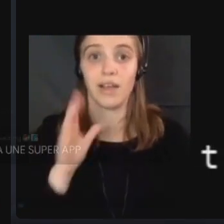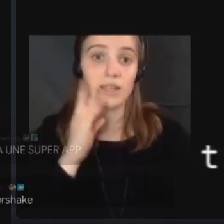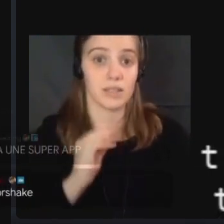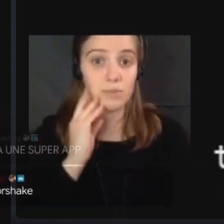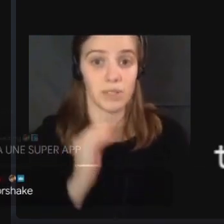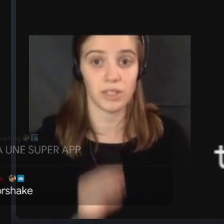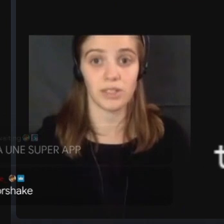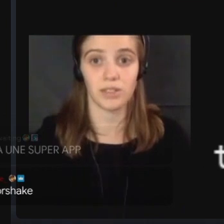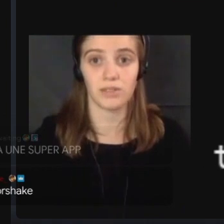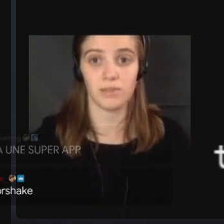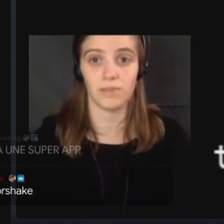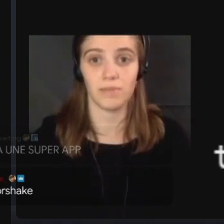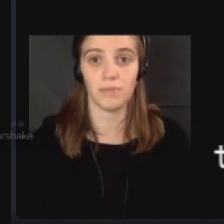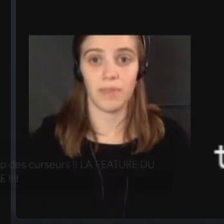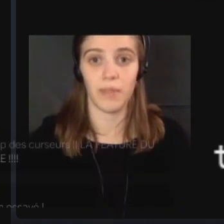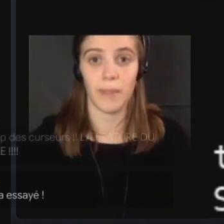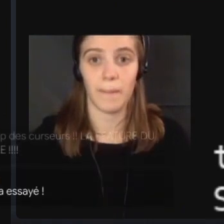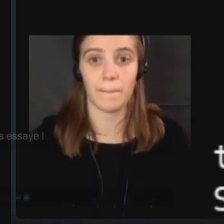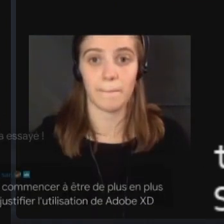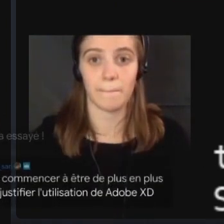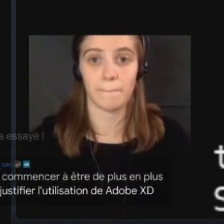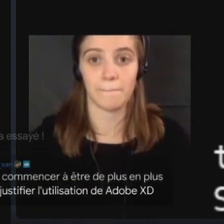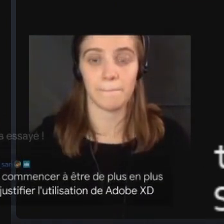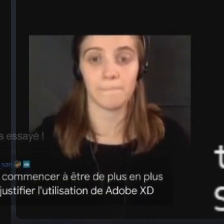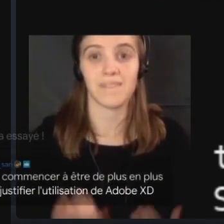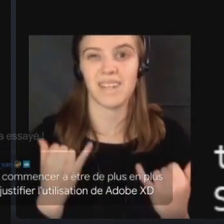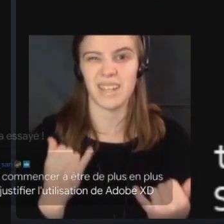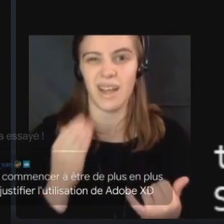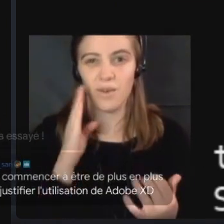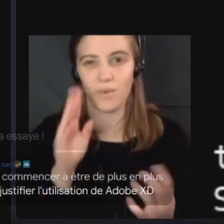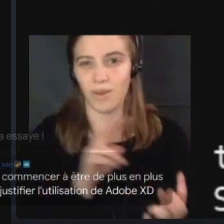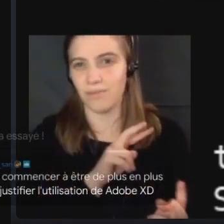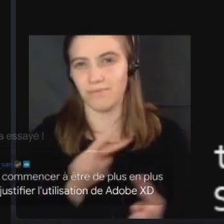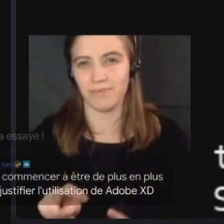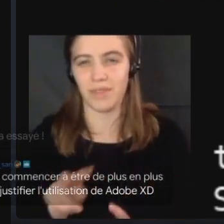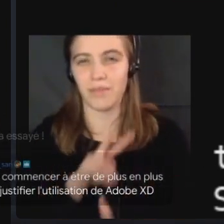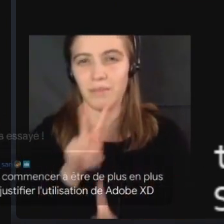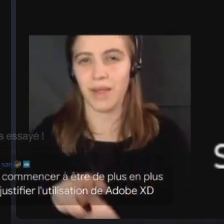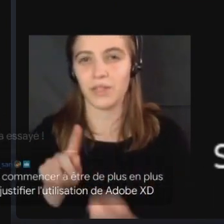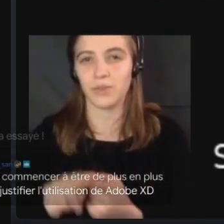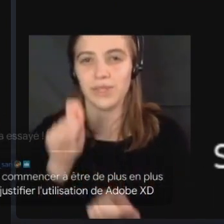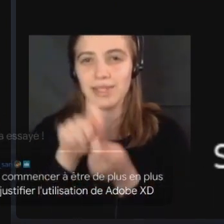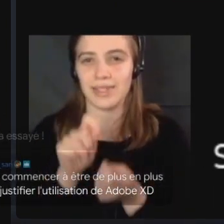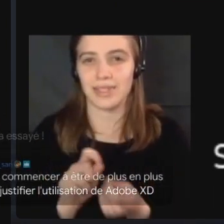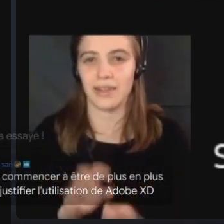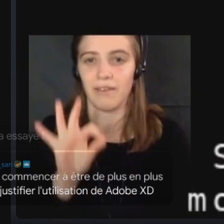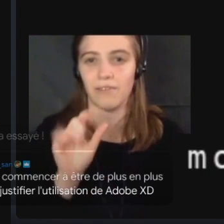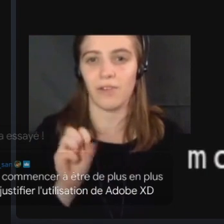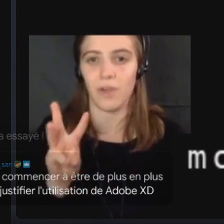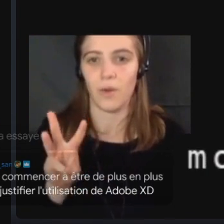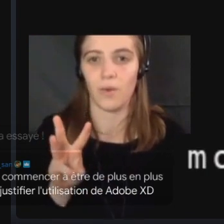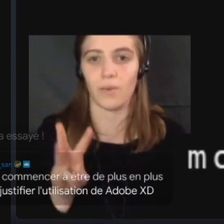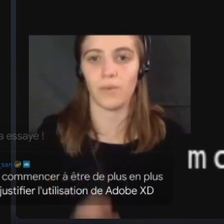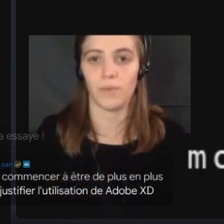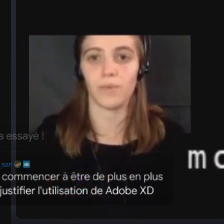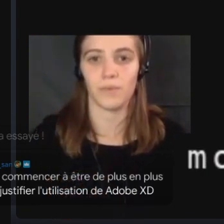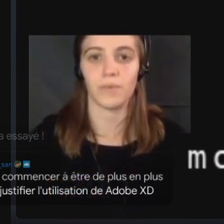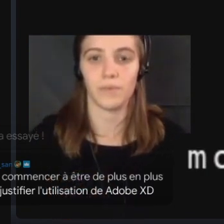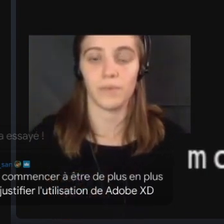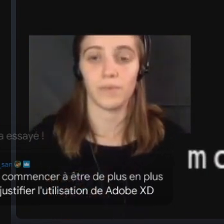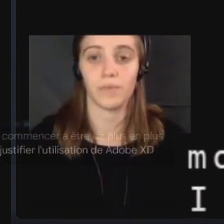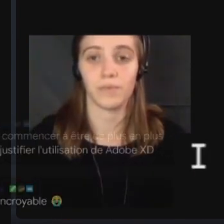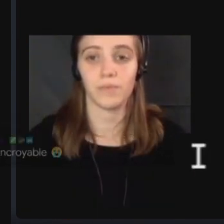components. We're actually all in build flow. And La feature I'll du paste siècle. in order to